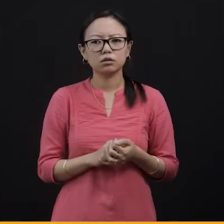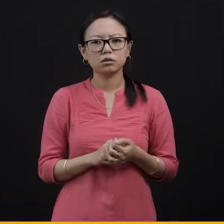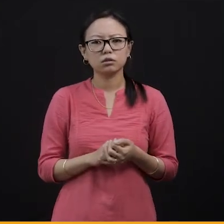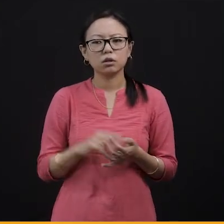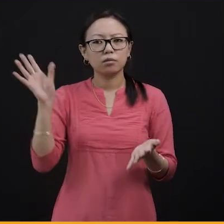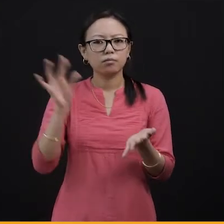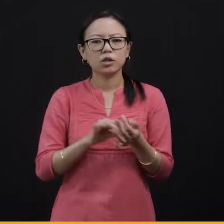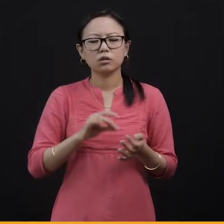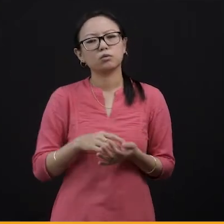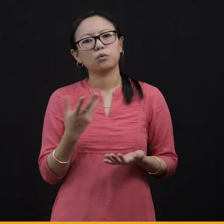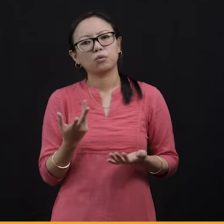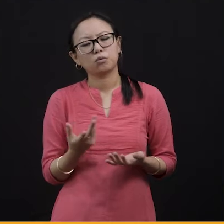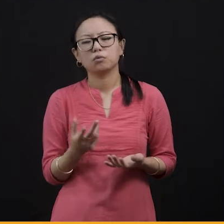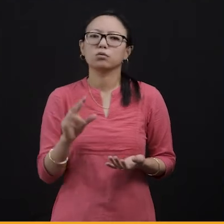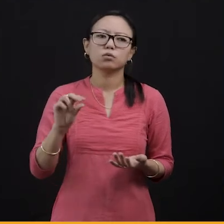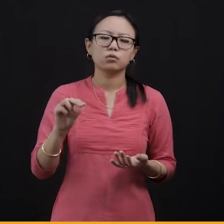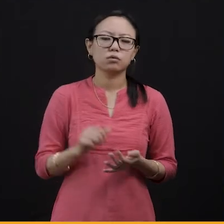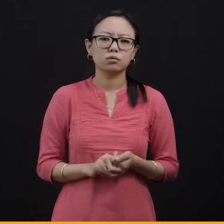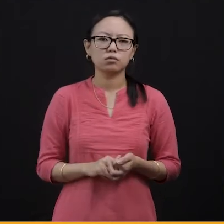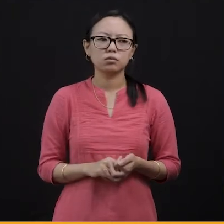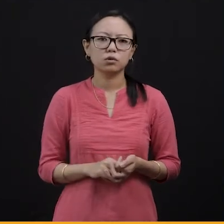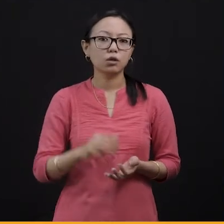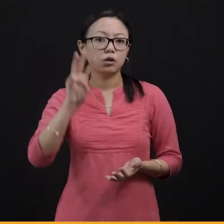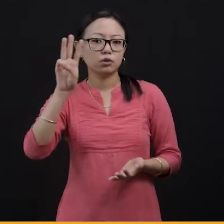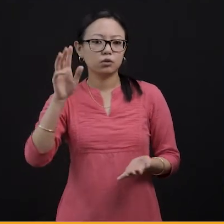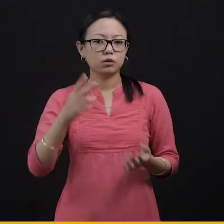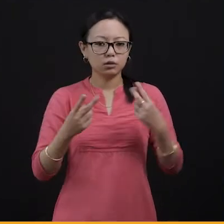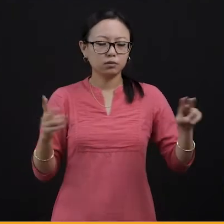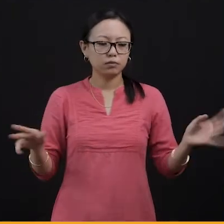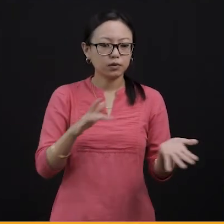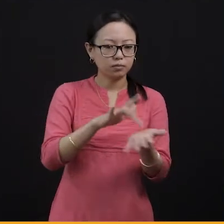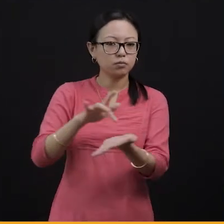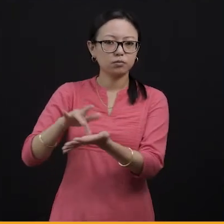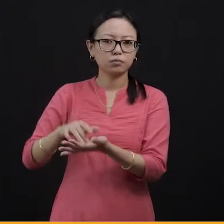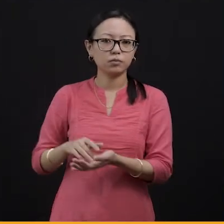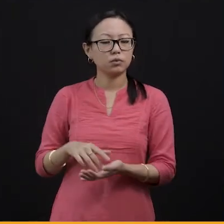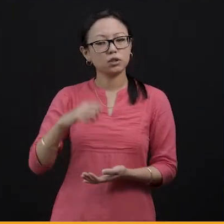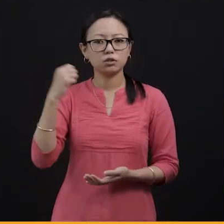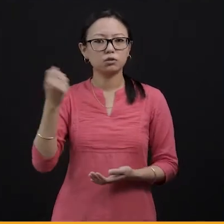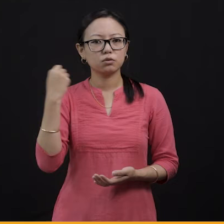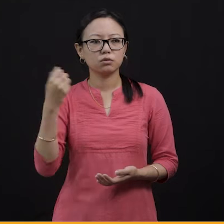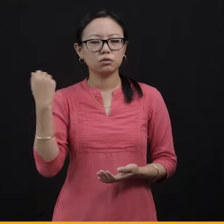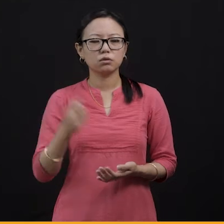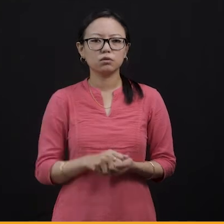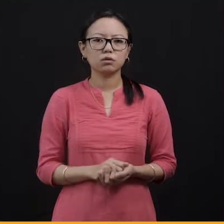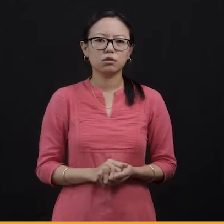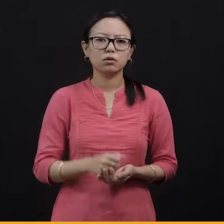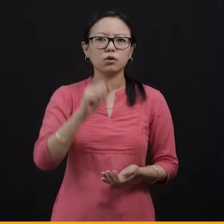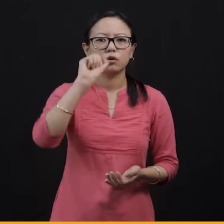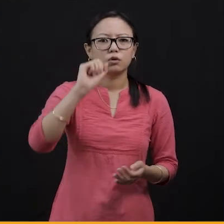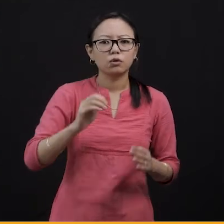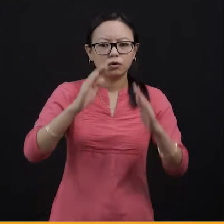try one in your surrounding, one in your neighborhood, one maybe in the garden. You can